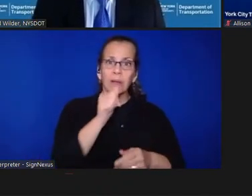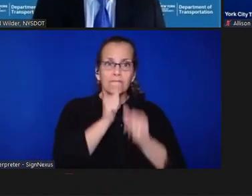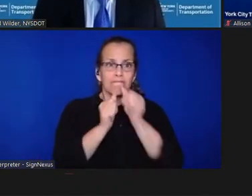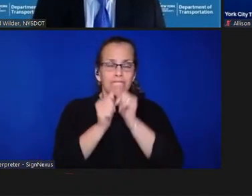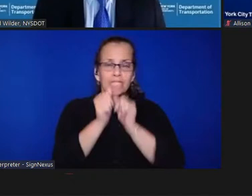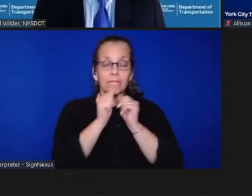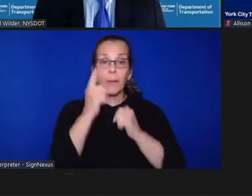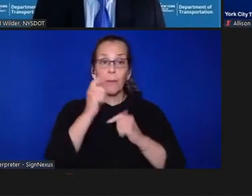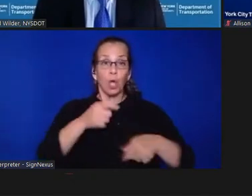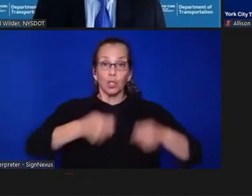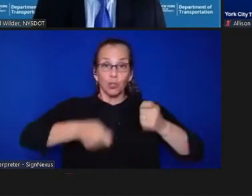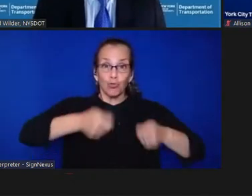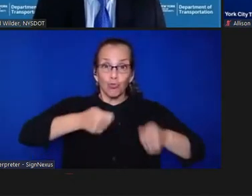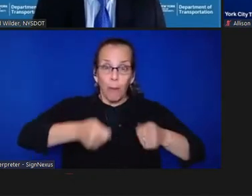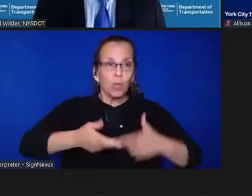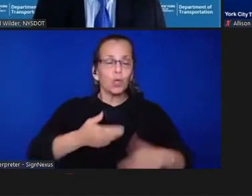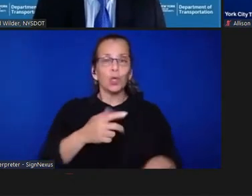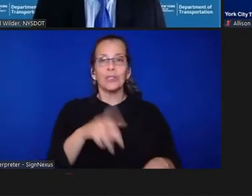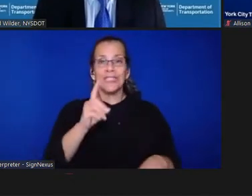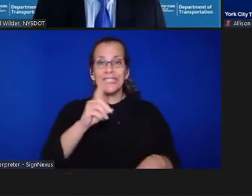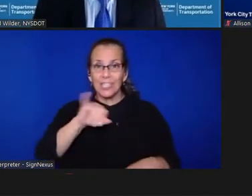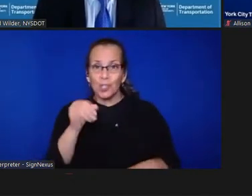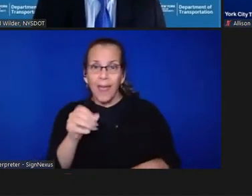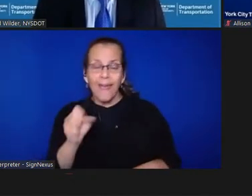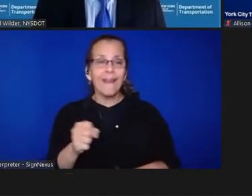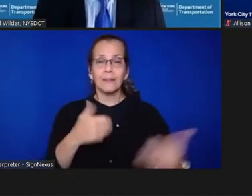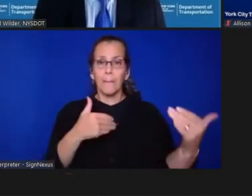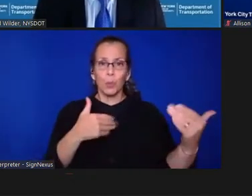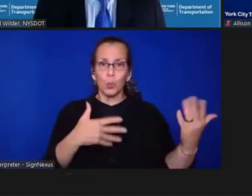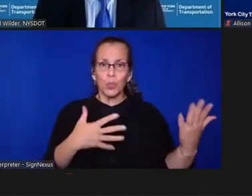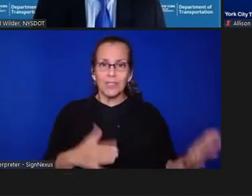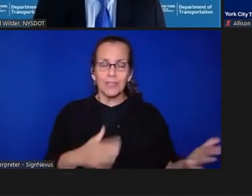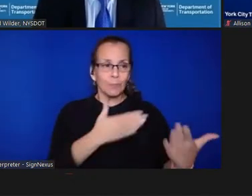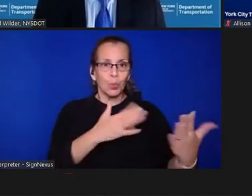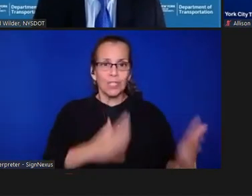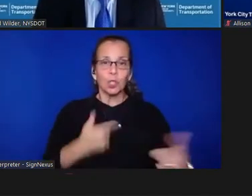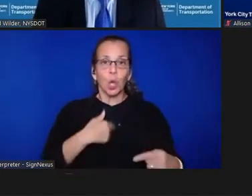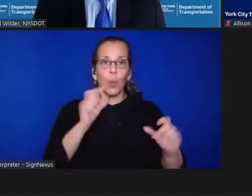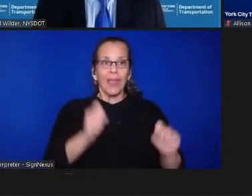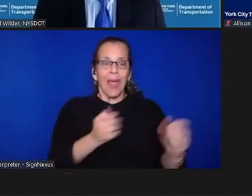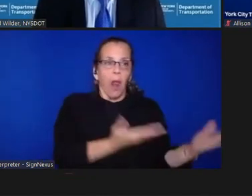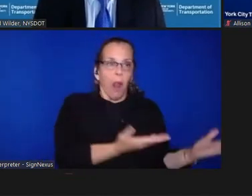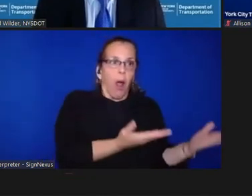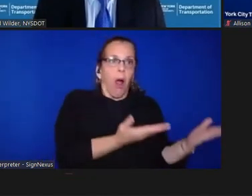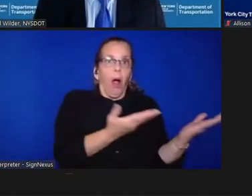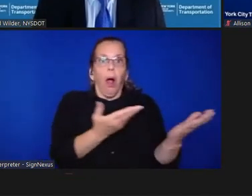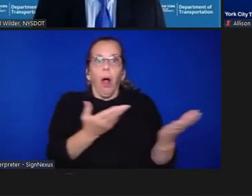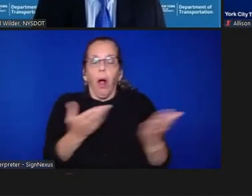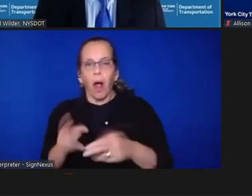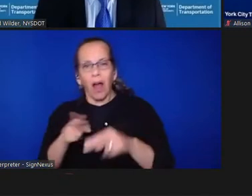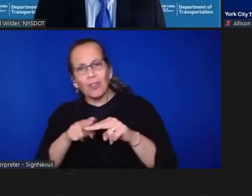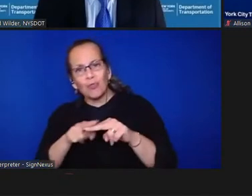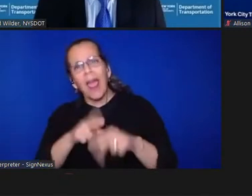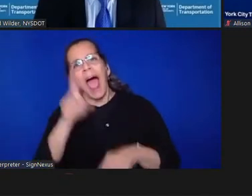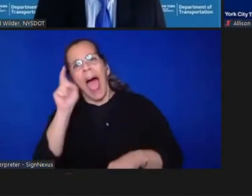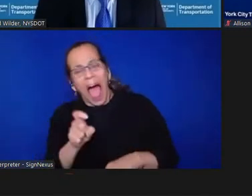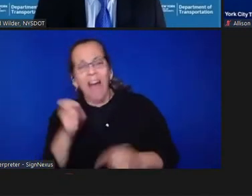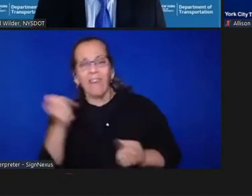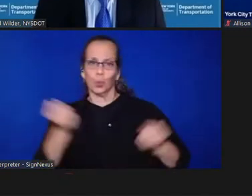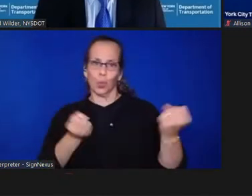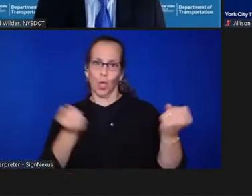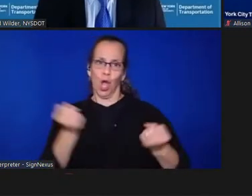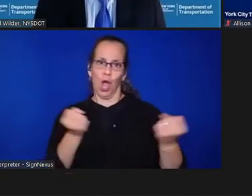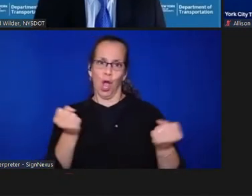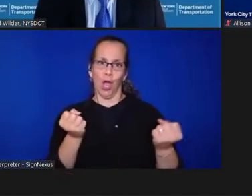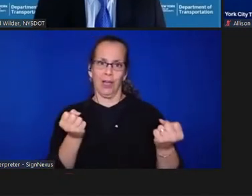DJs um we don't we can't take our equipment on a train we we have to use the car it's I do not want